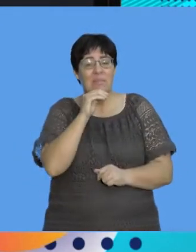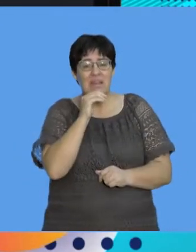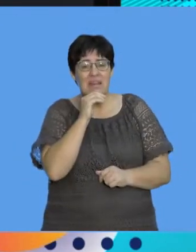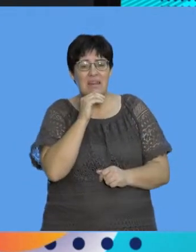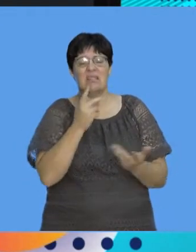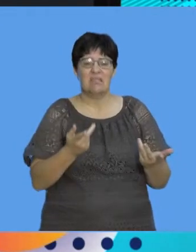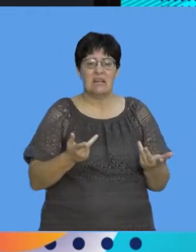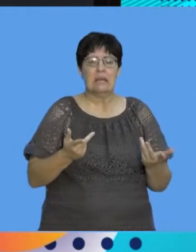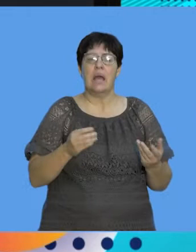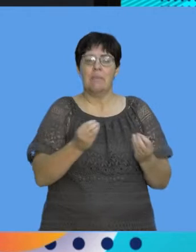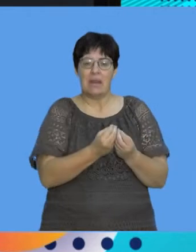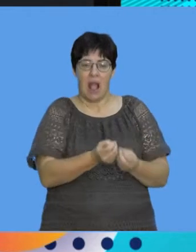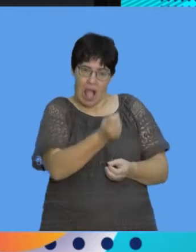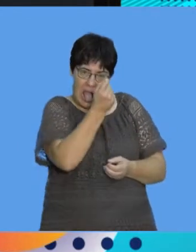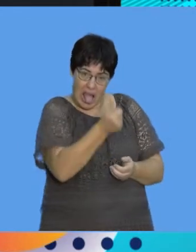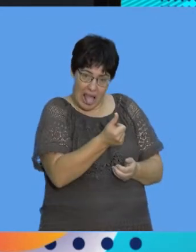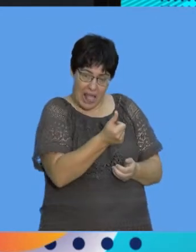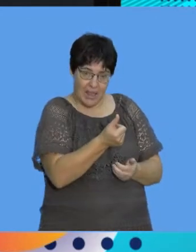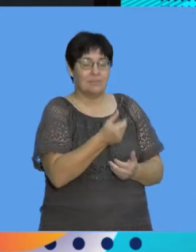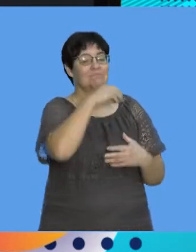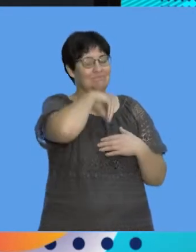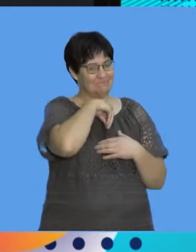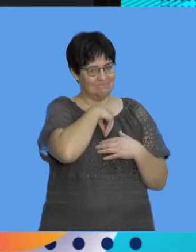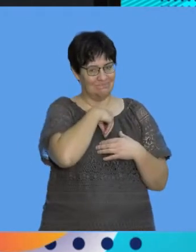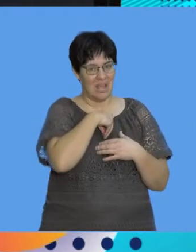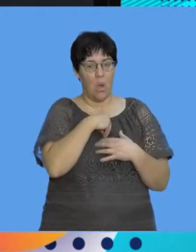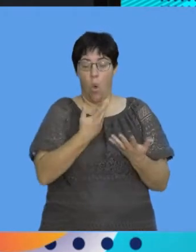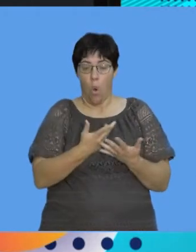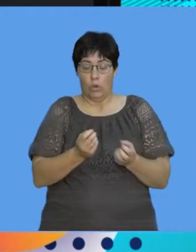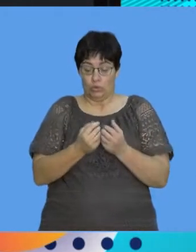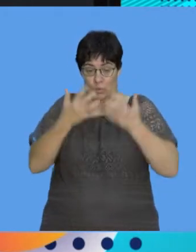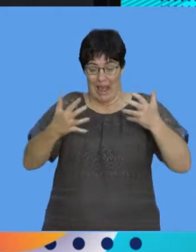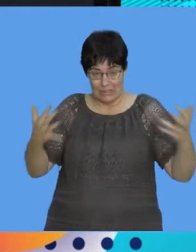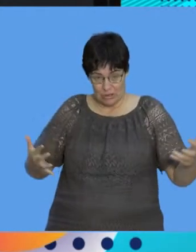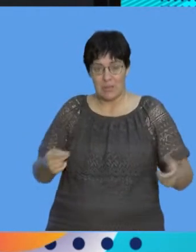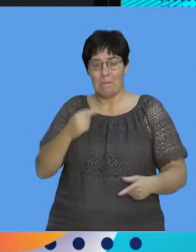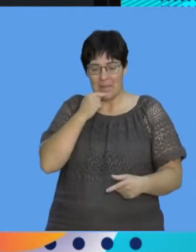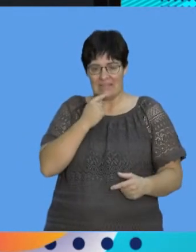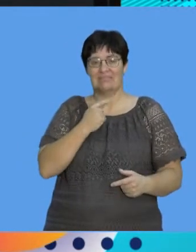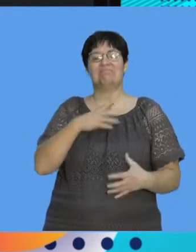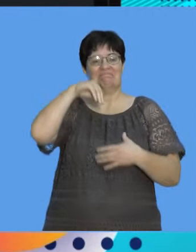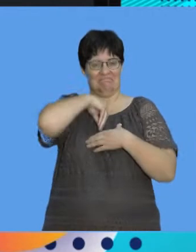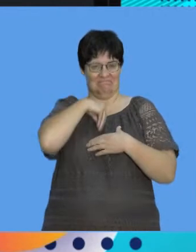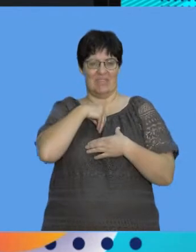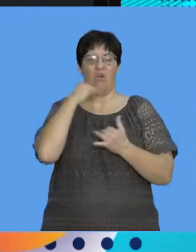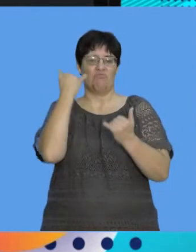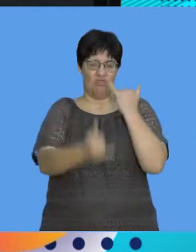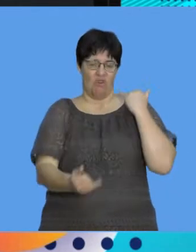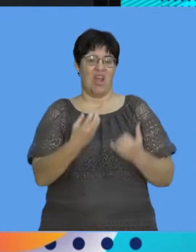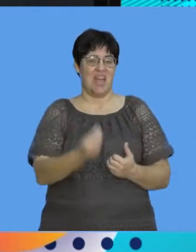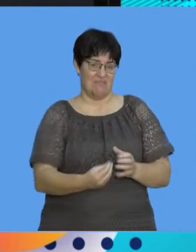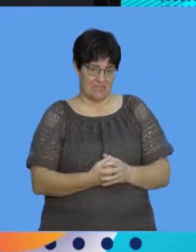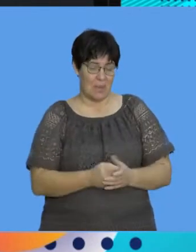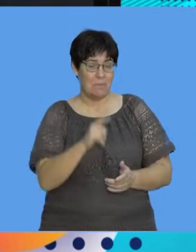mean? Sometimes it's too little of something, but sometimes it also can mean too much. A deficiency